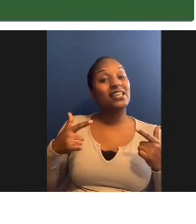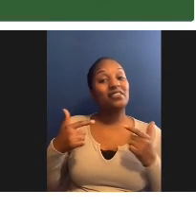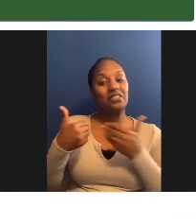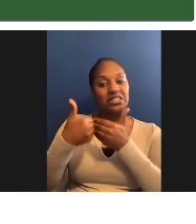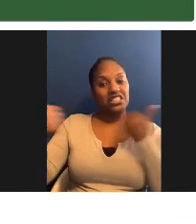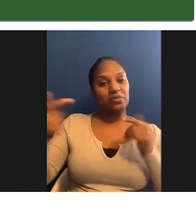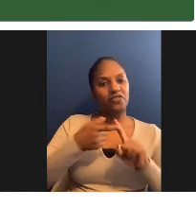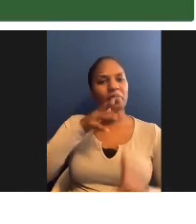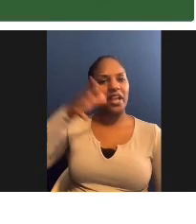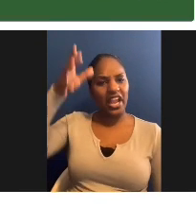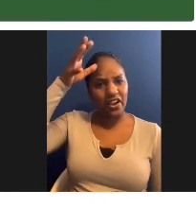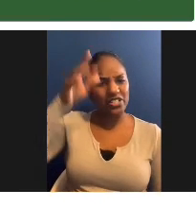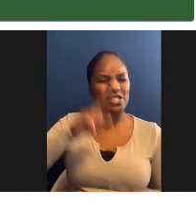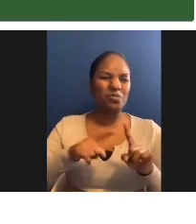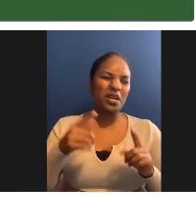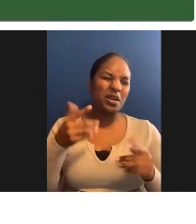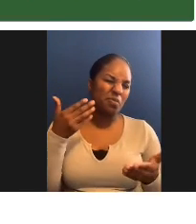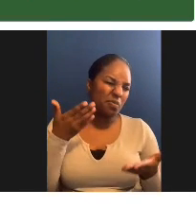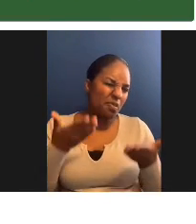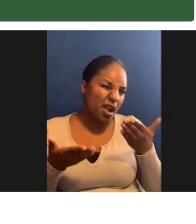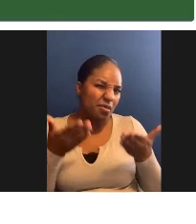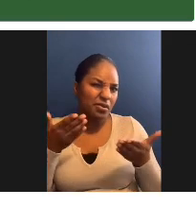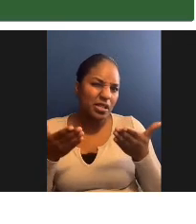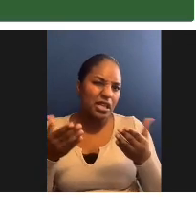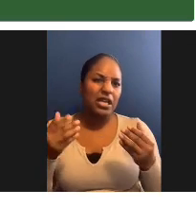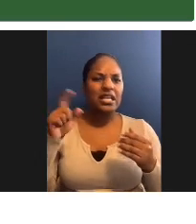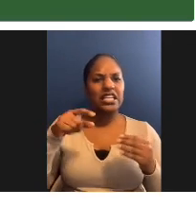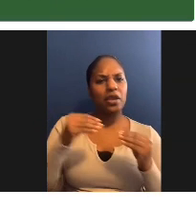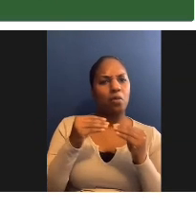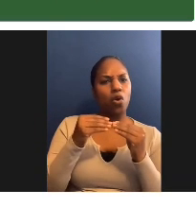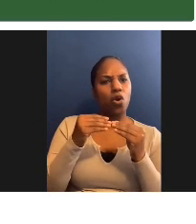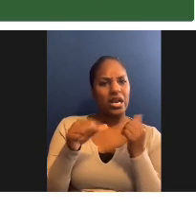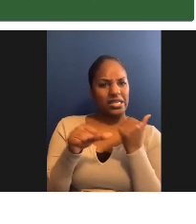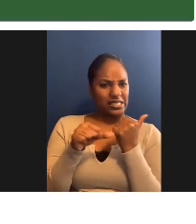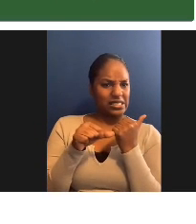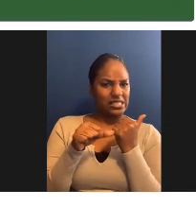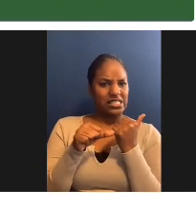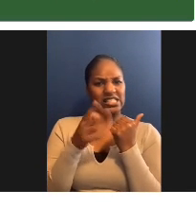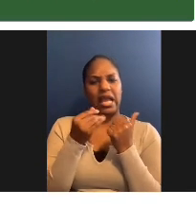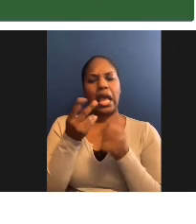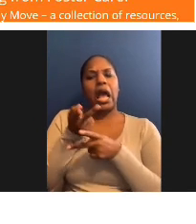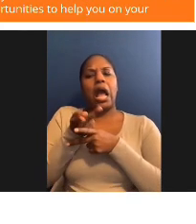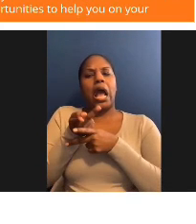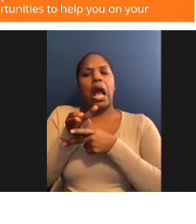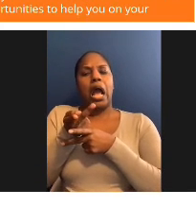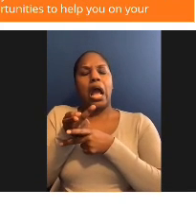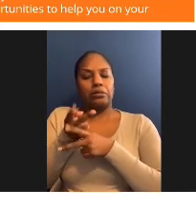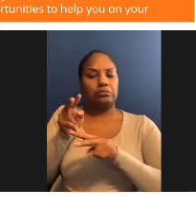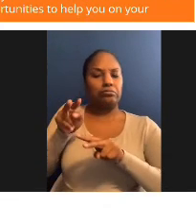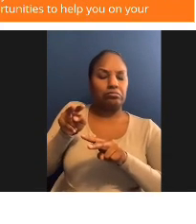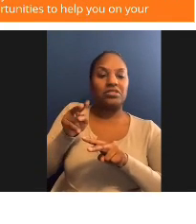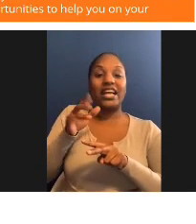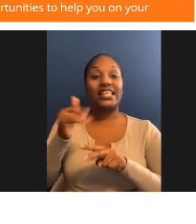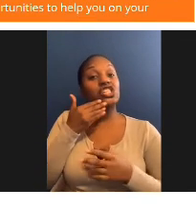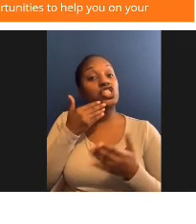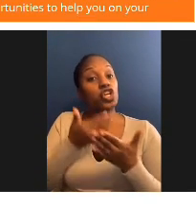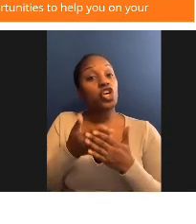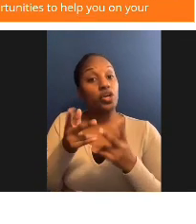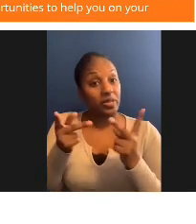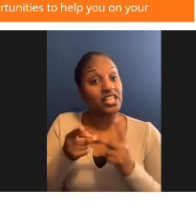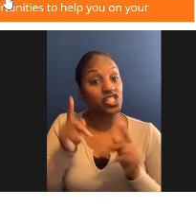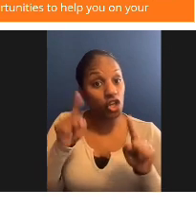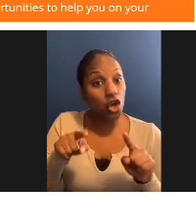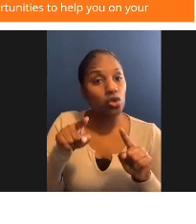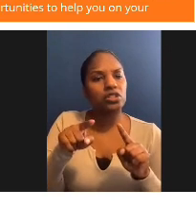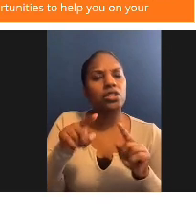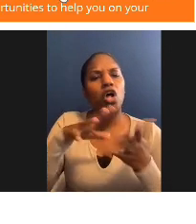dad, but probably need a little more assistance and supervision. And that's a great place to go